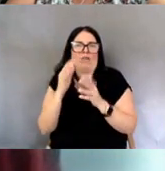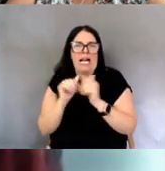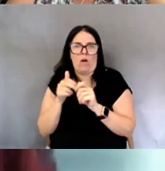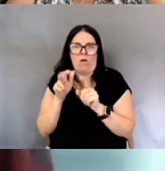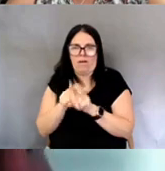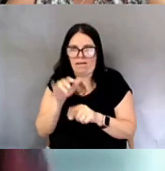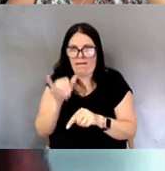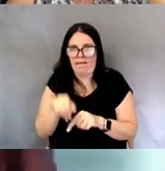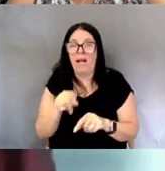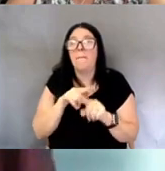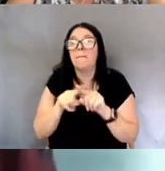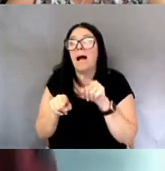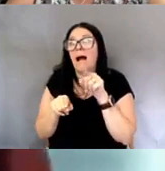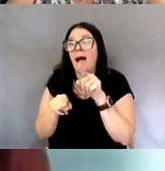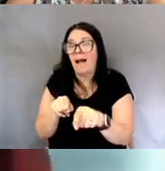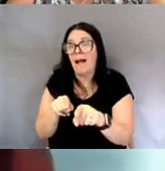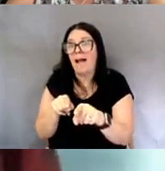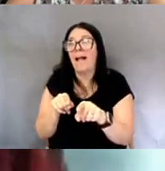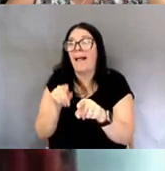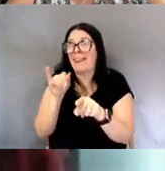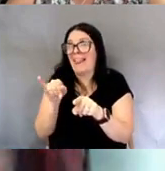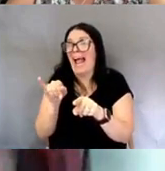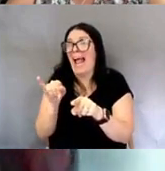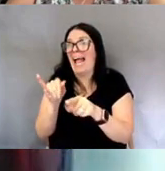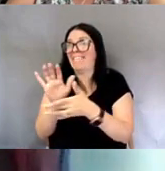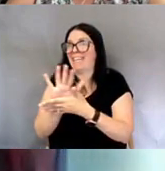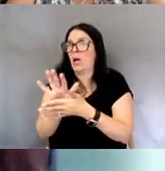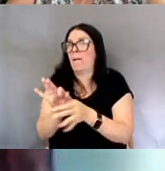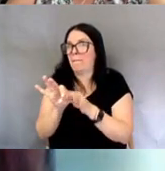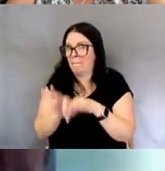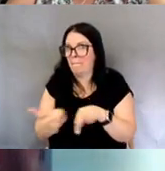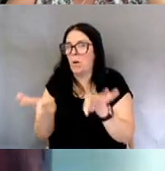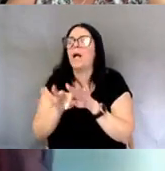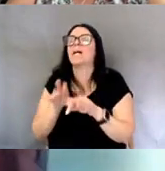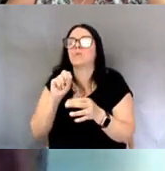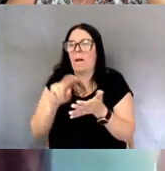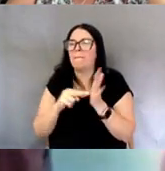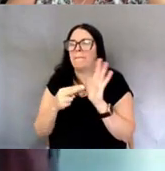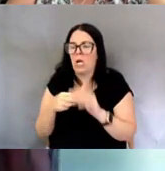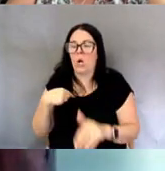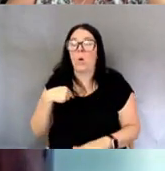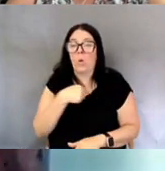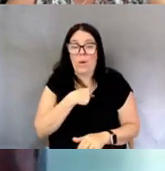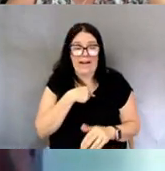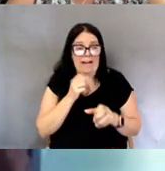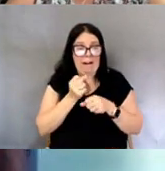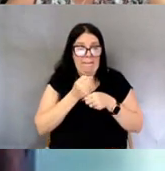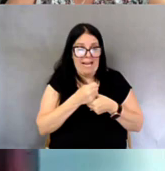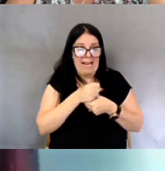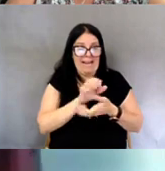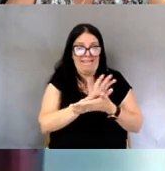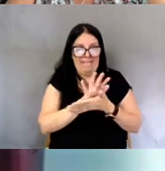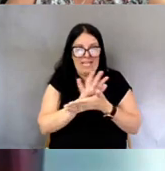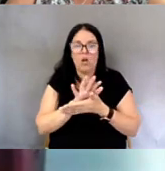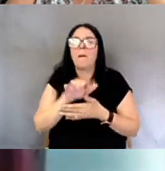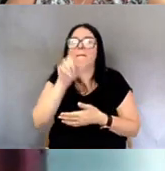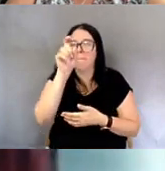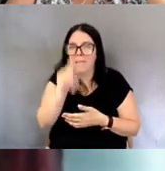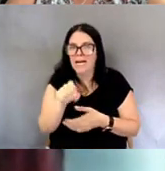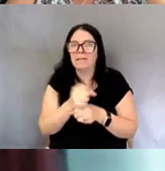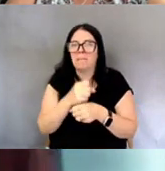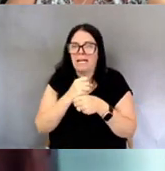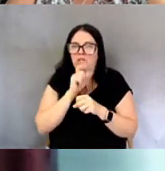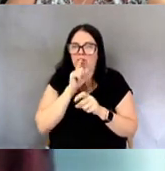is a very important piece. And it has to be, once everything is there, it'll be